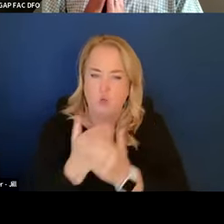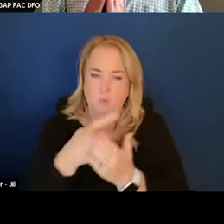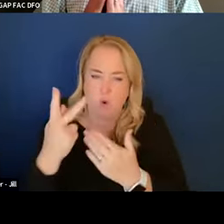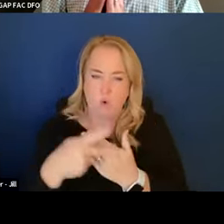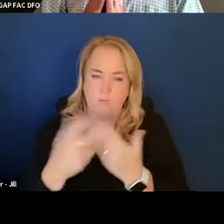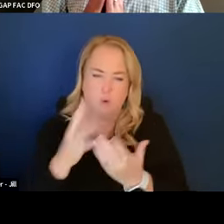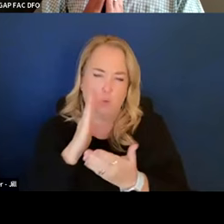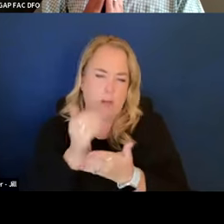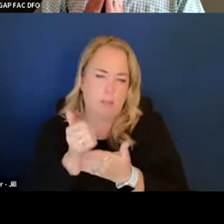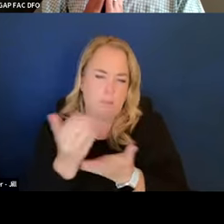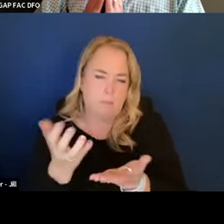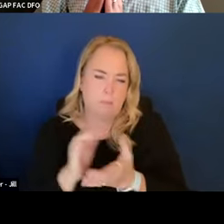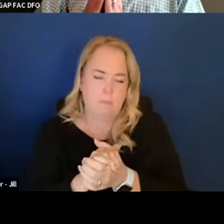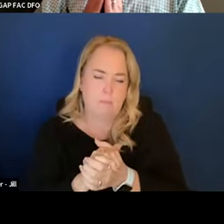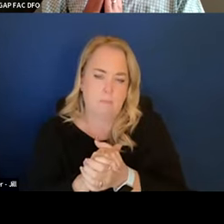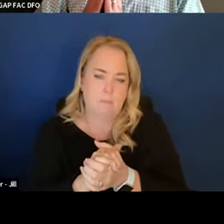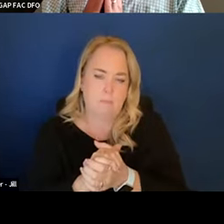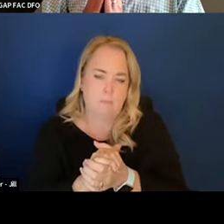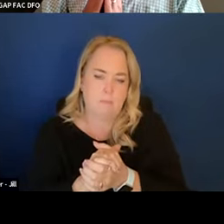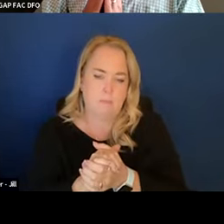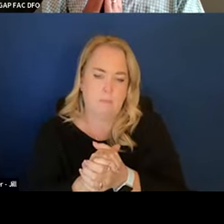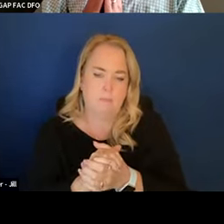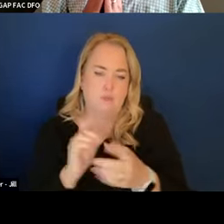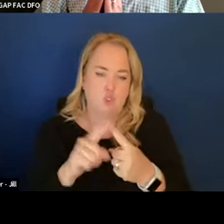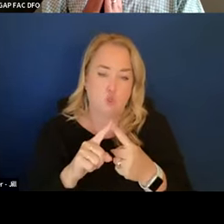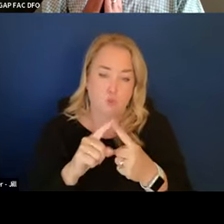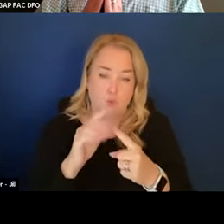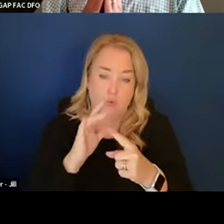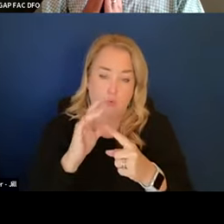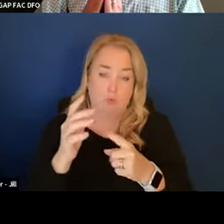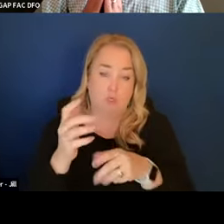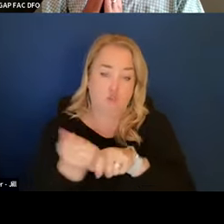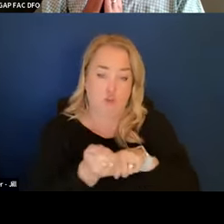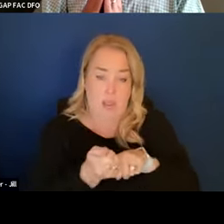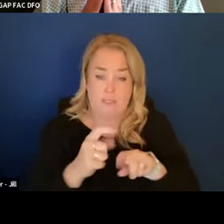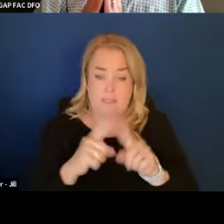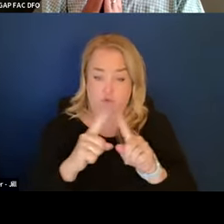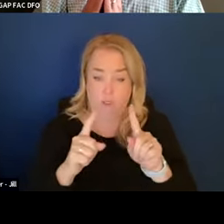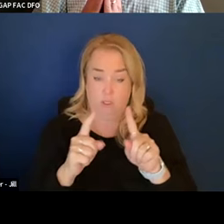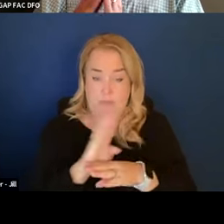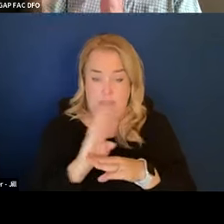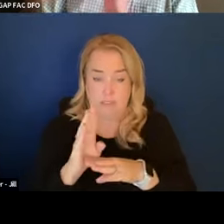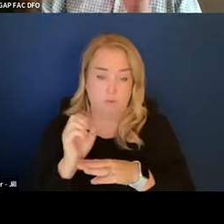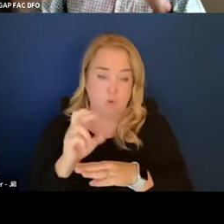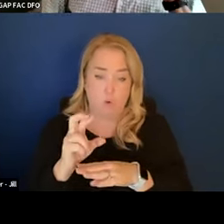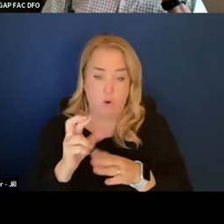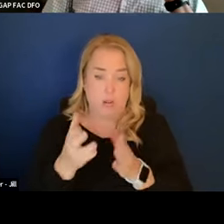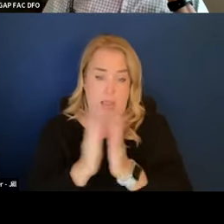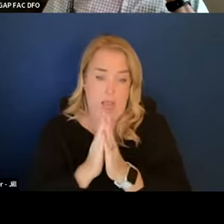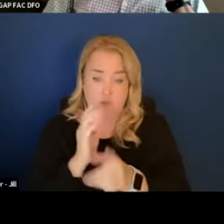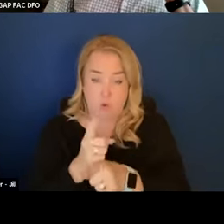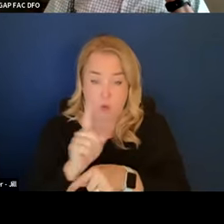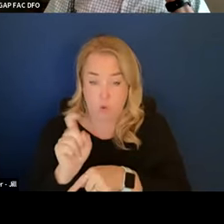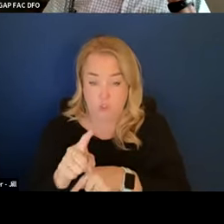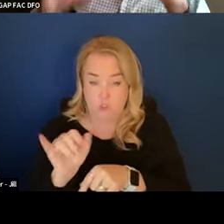be helpful to attract the different businesses you want to work with, and then to ask the right questions